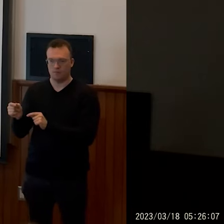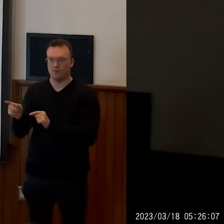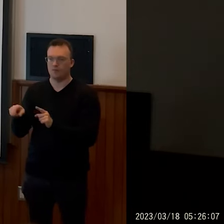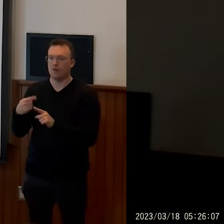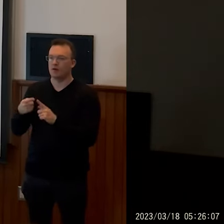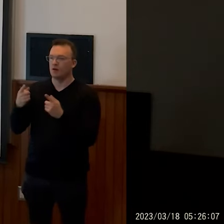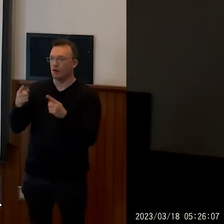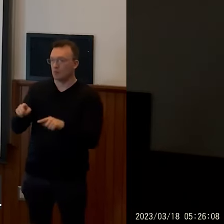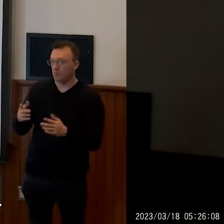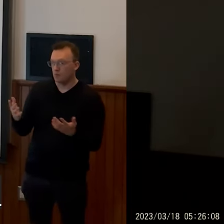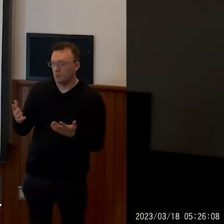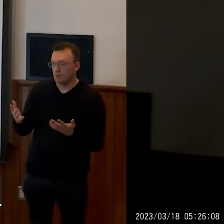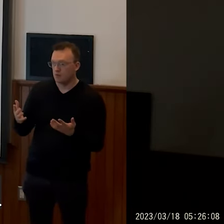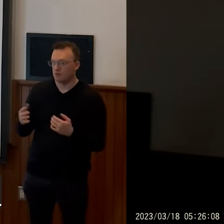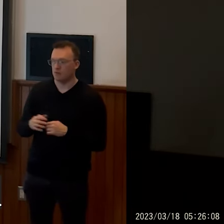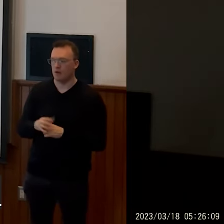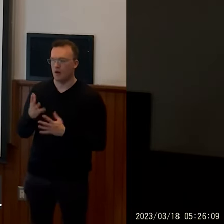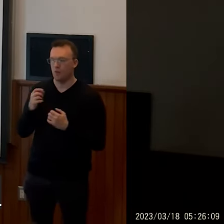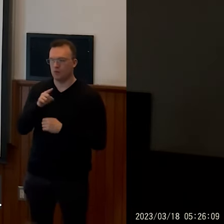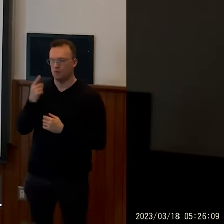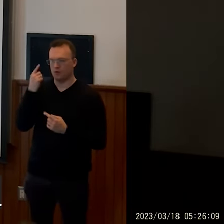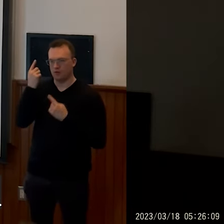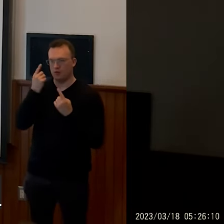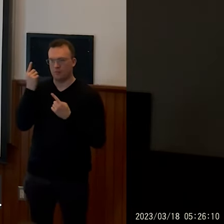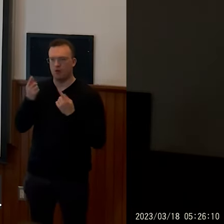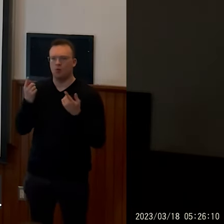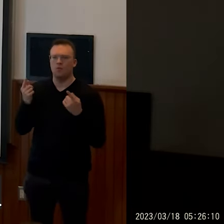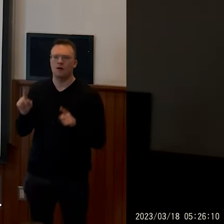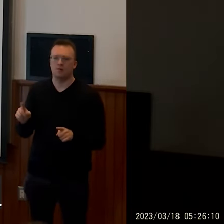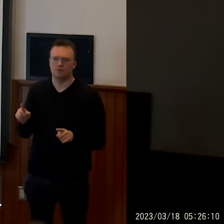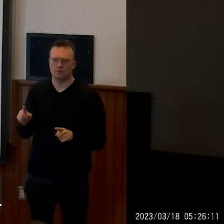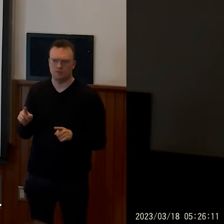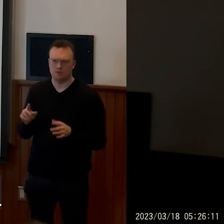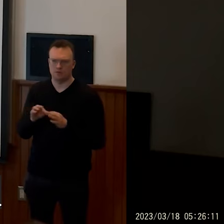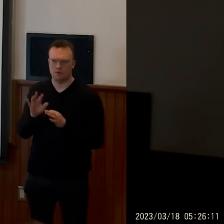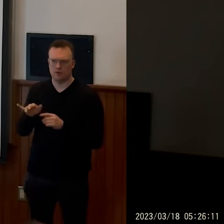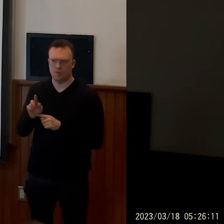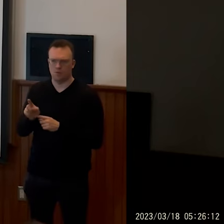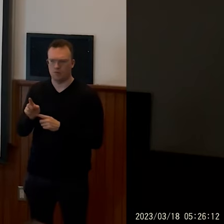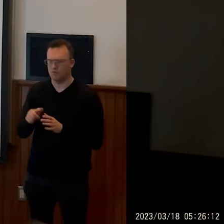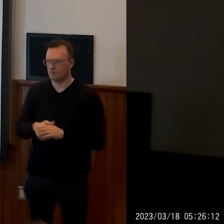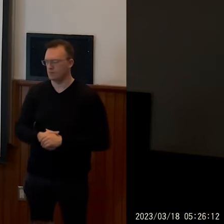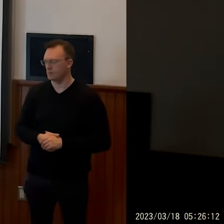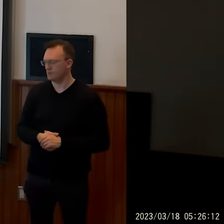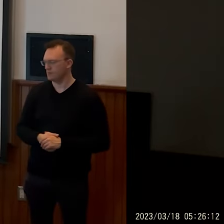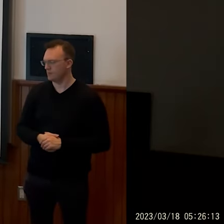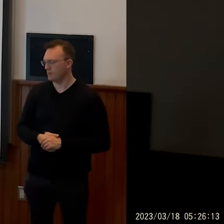why I want you to think about what happens in that moment.